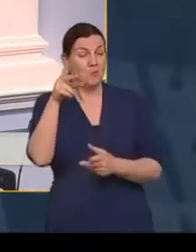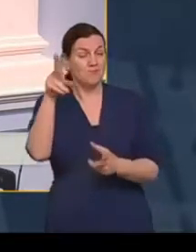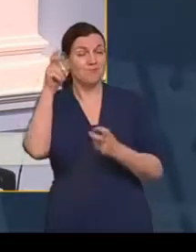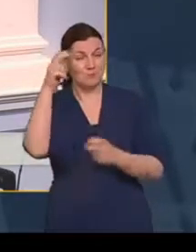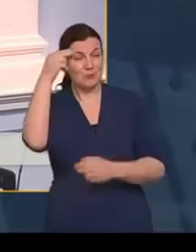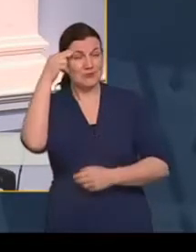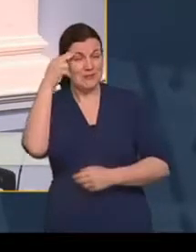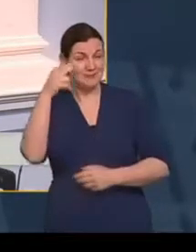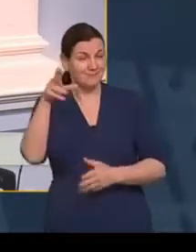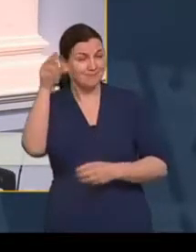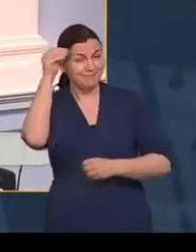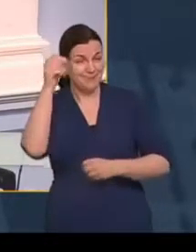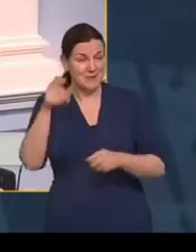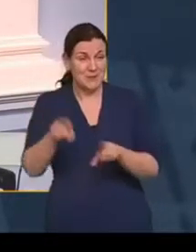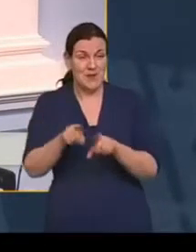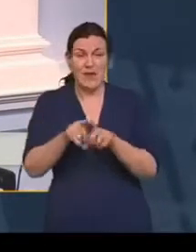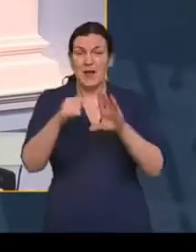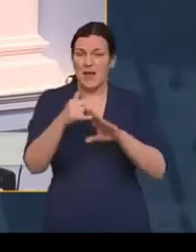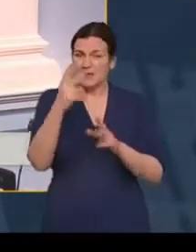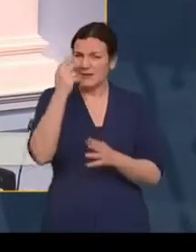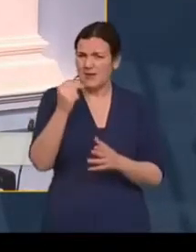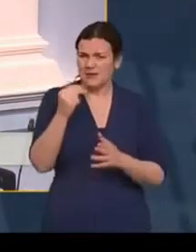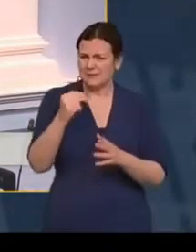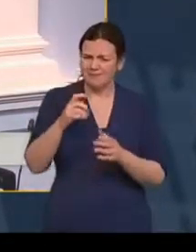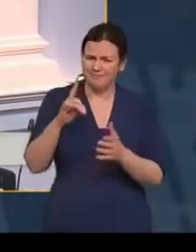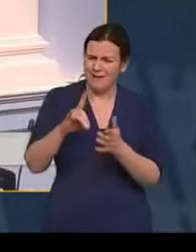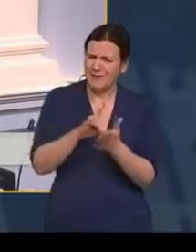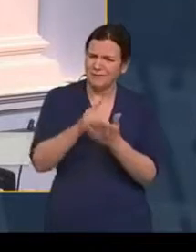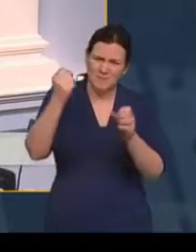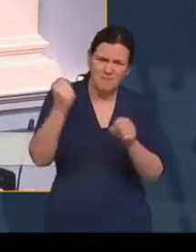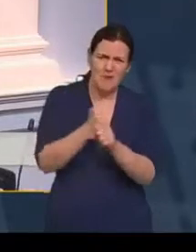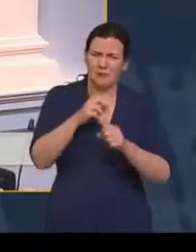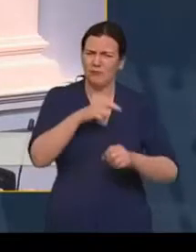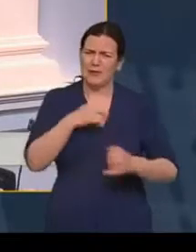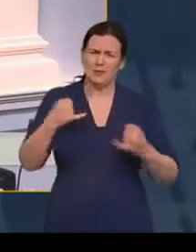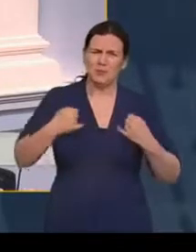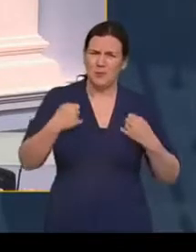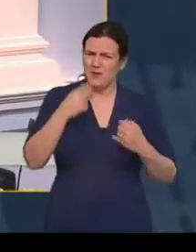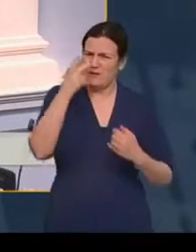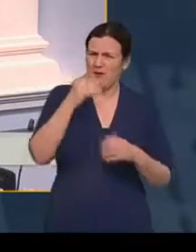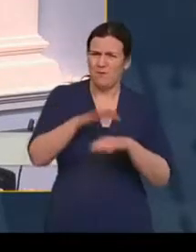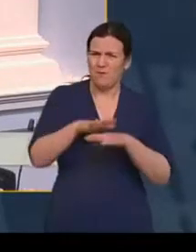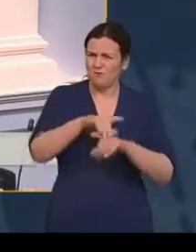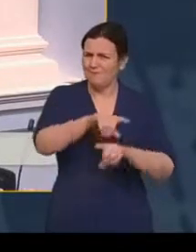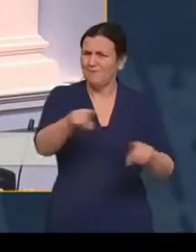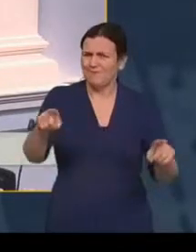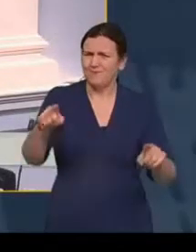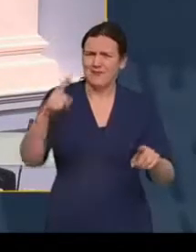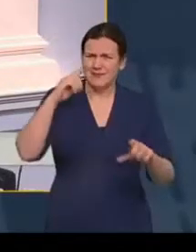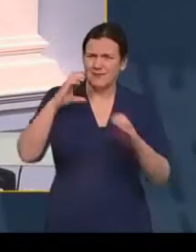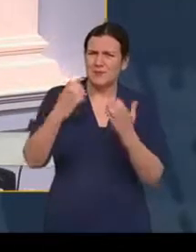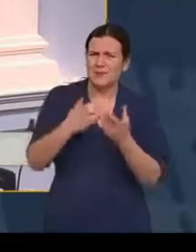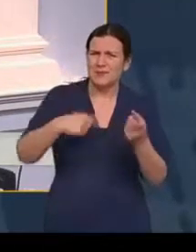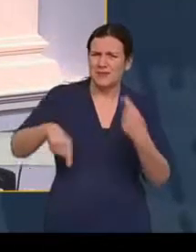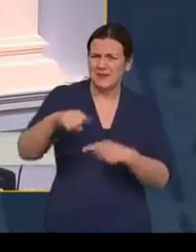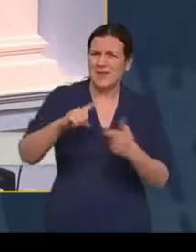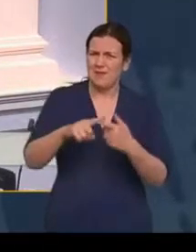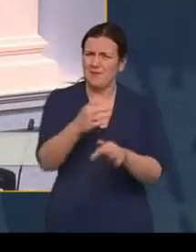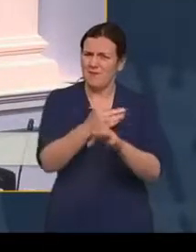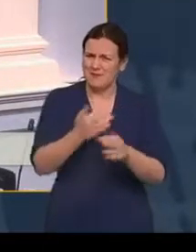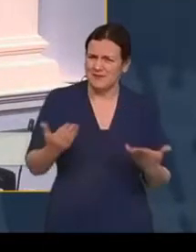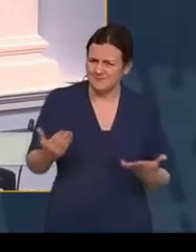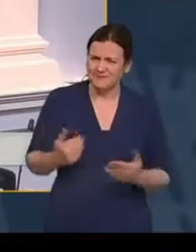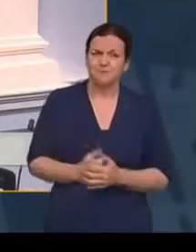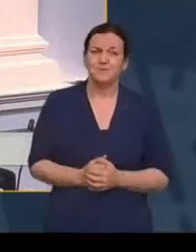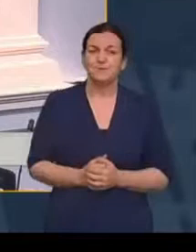will appreciate that as well. And last night in the Dáil was a very historic night and a very enjoyable night for the deaf